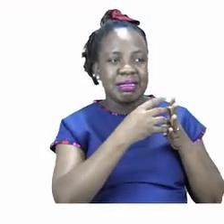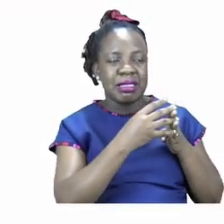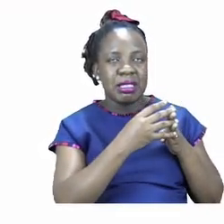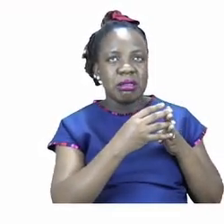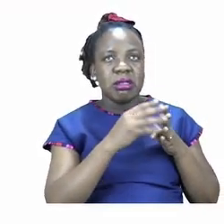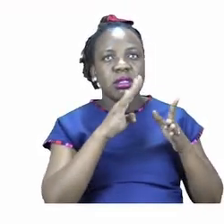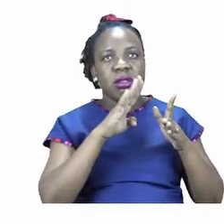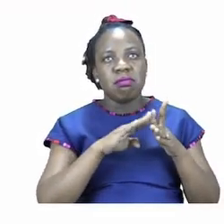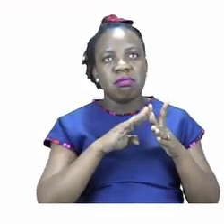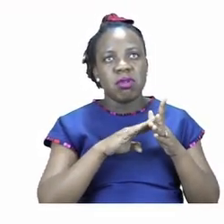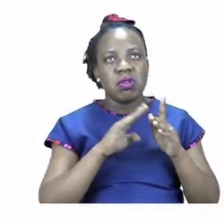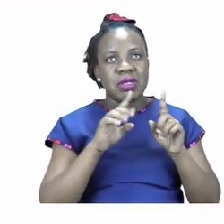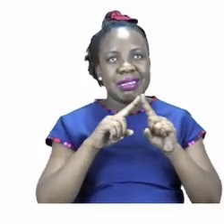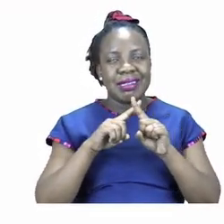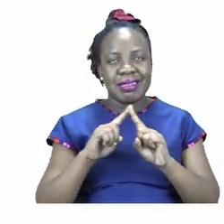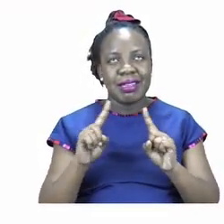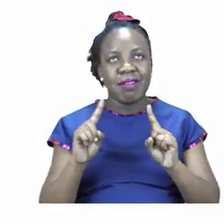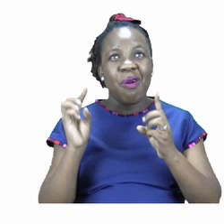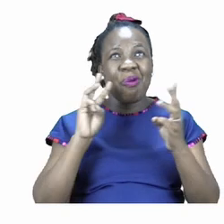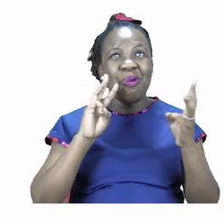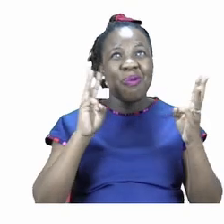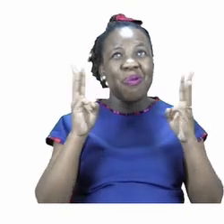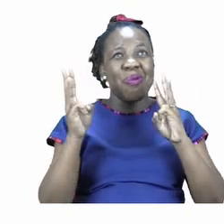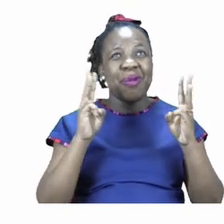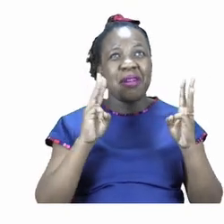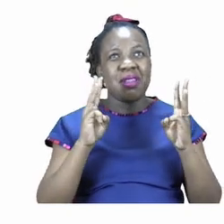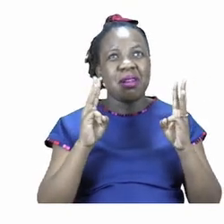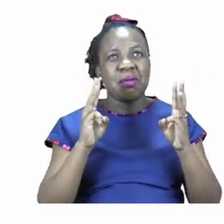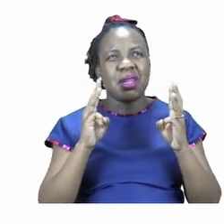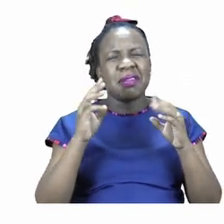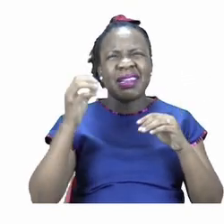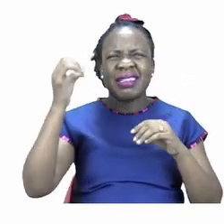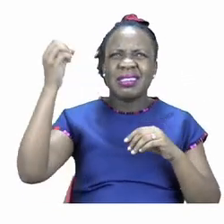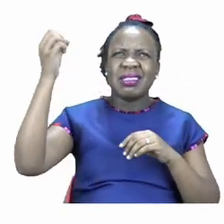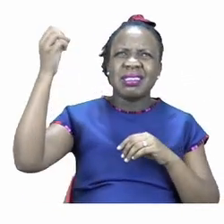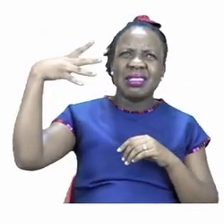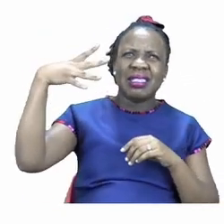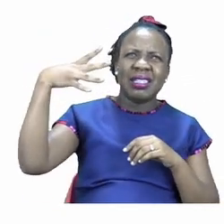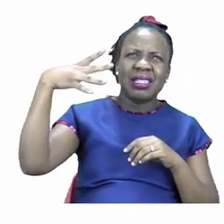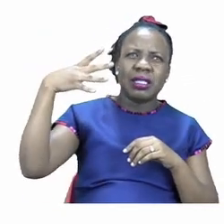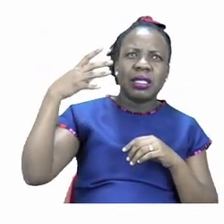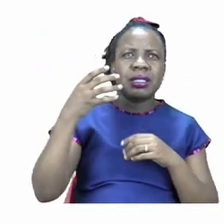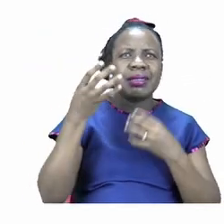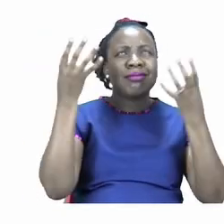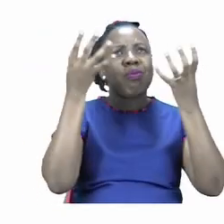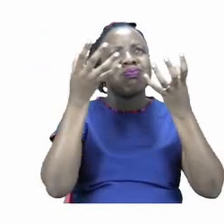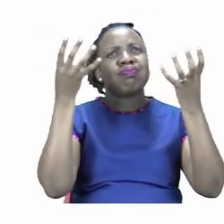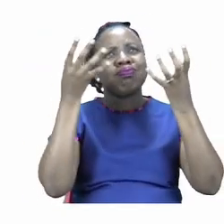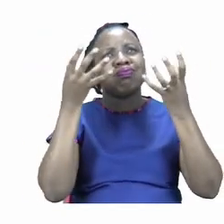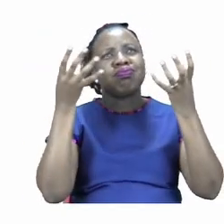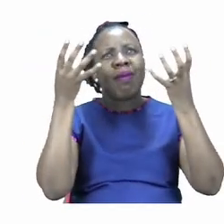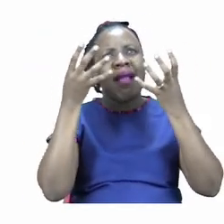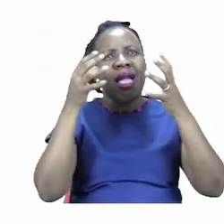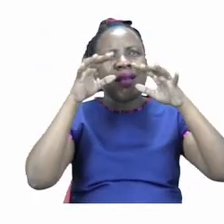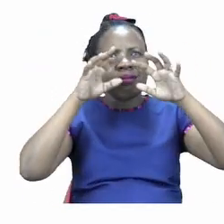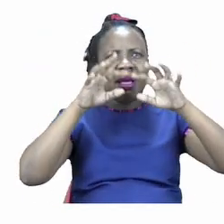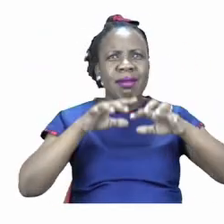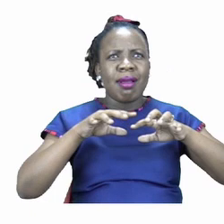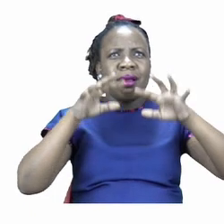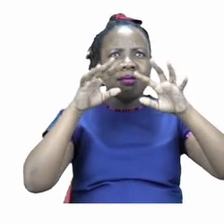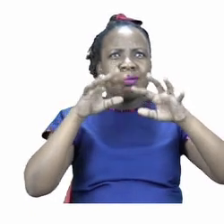have sunny, cloudy, rainy, windy,